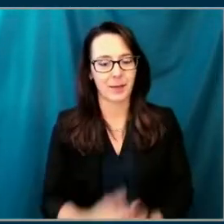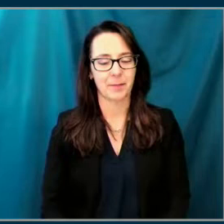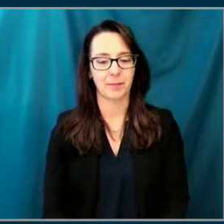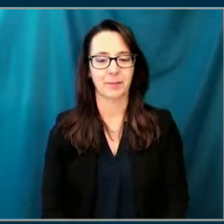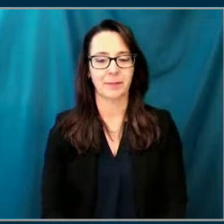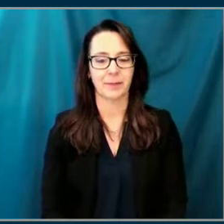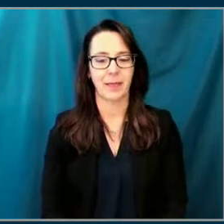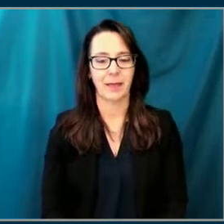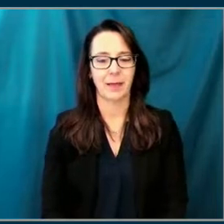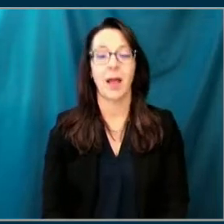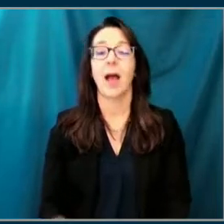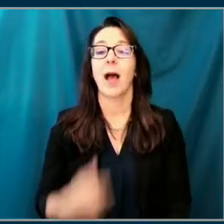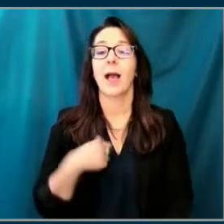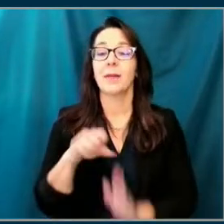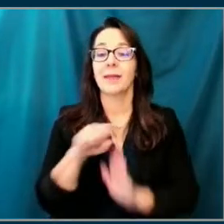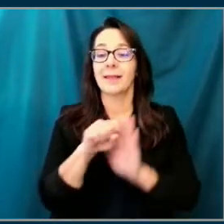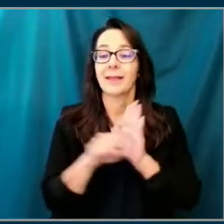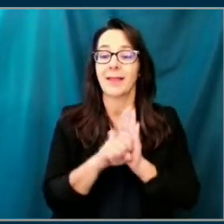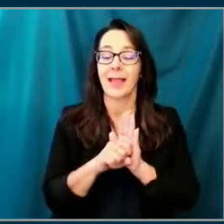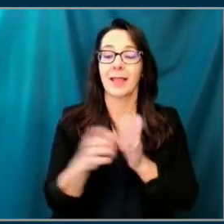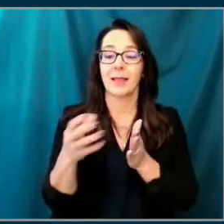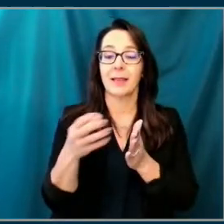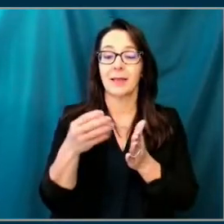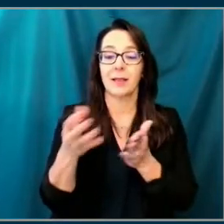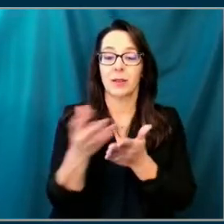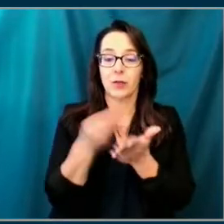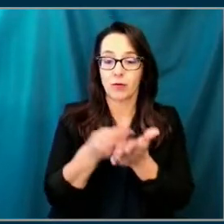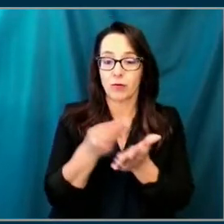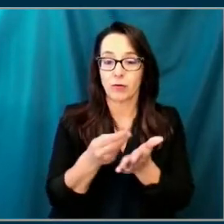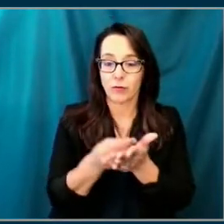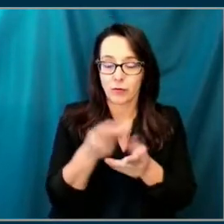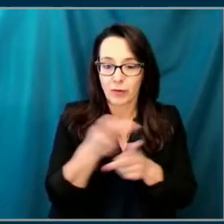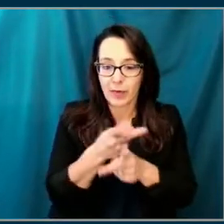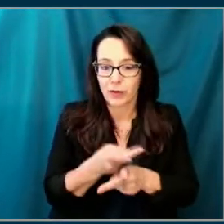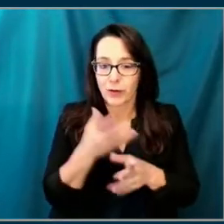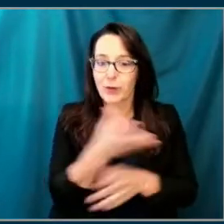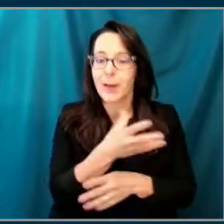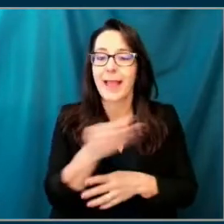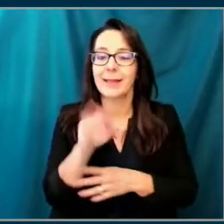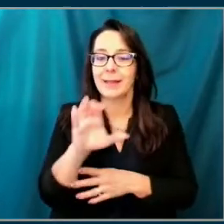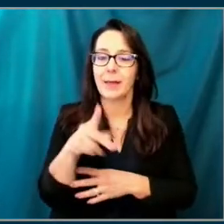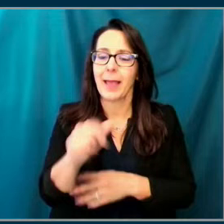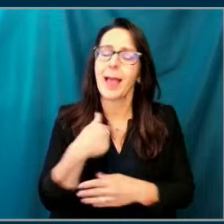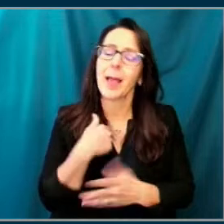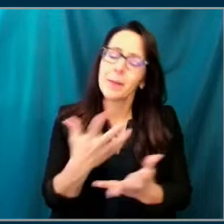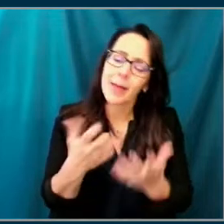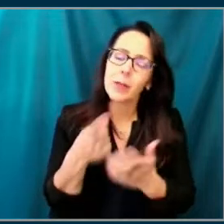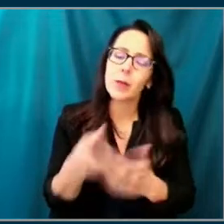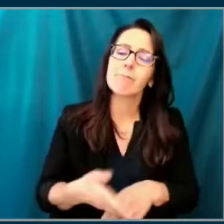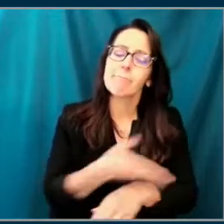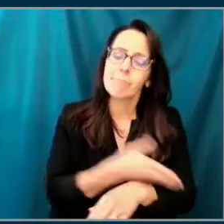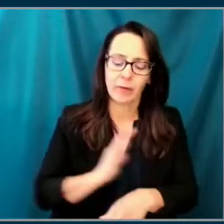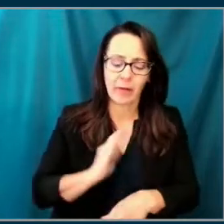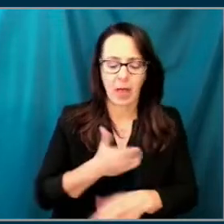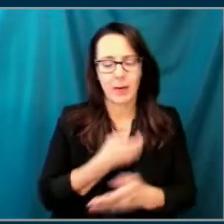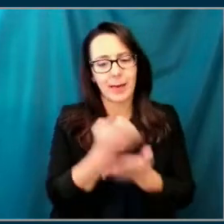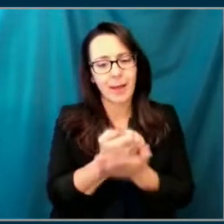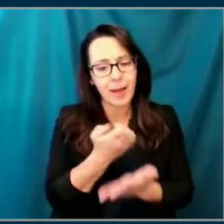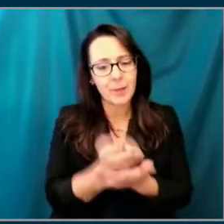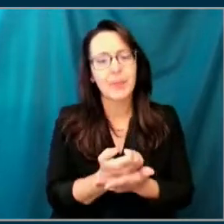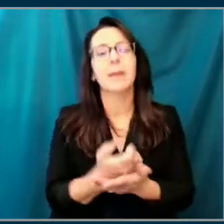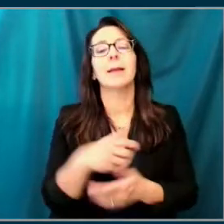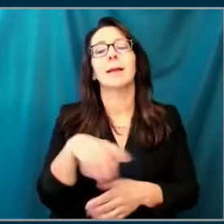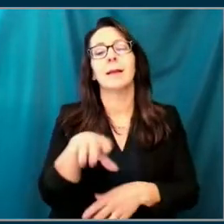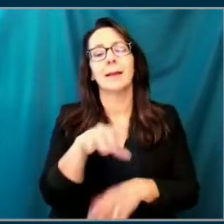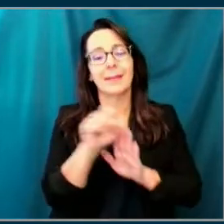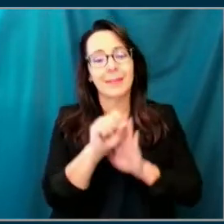State Treasurer and CPA, I'm banking on you to improve our communities, our state, this nation, and the